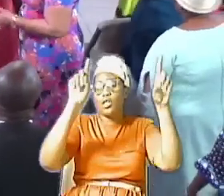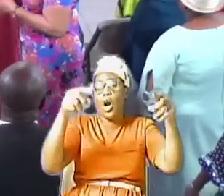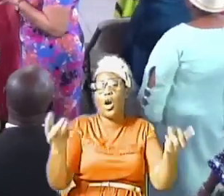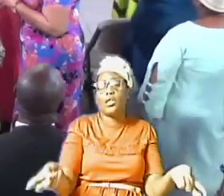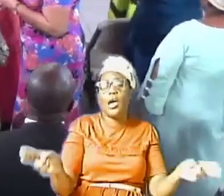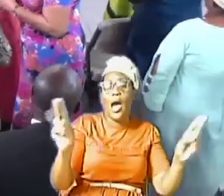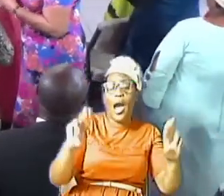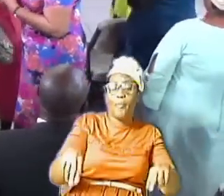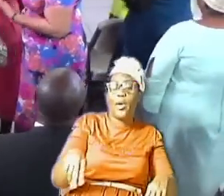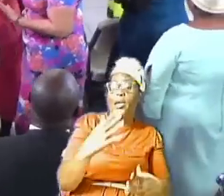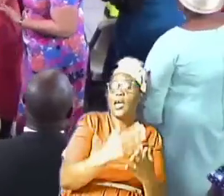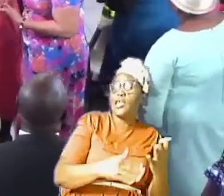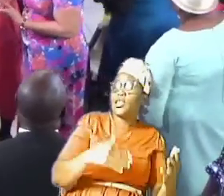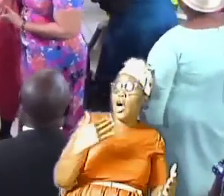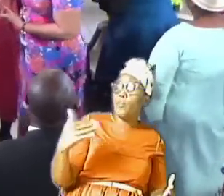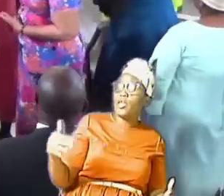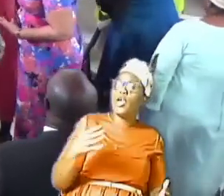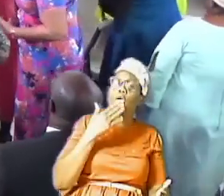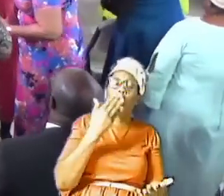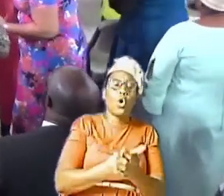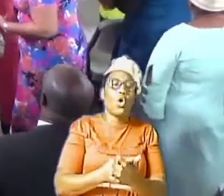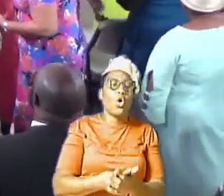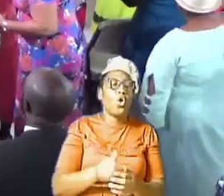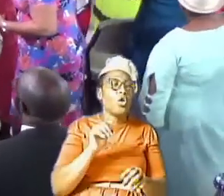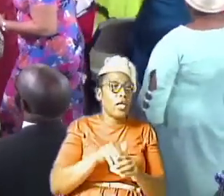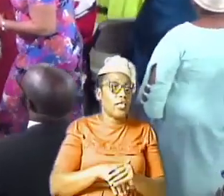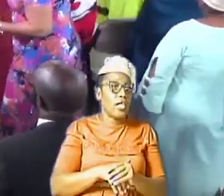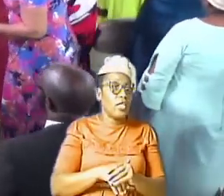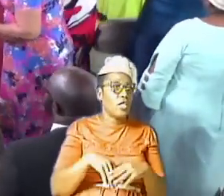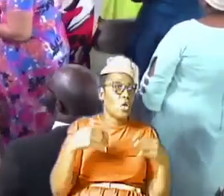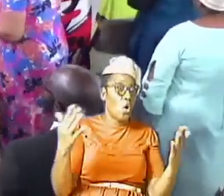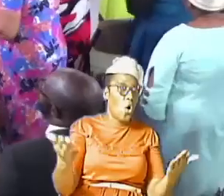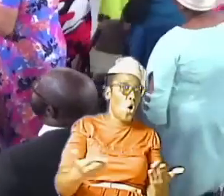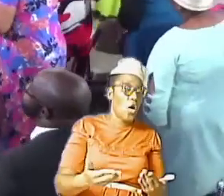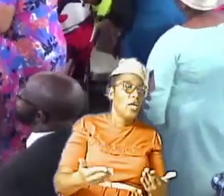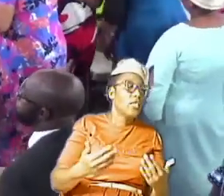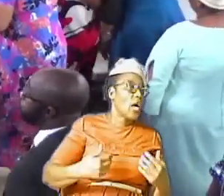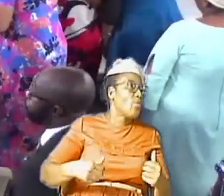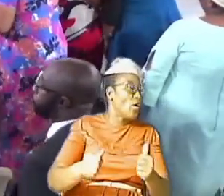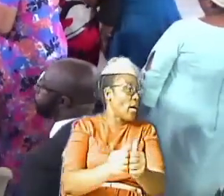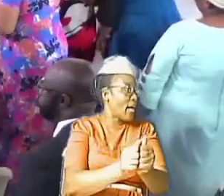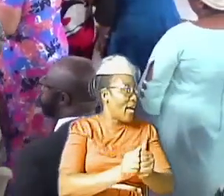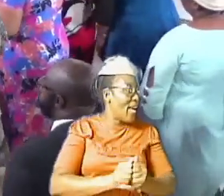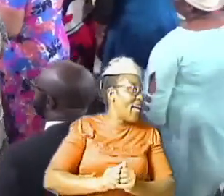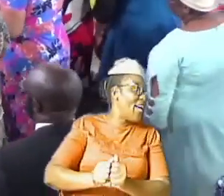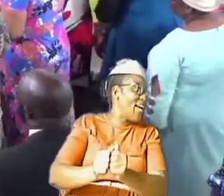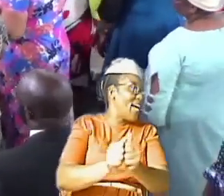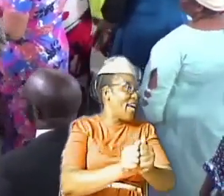Something good is in store. We